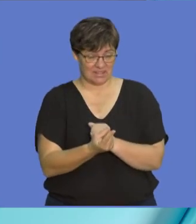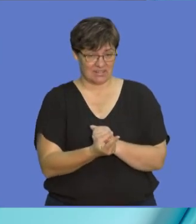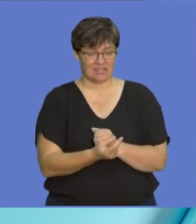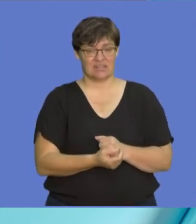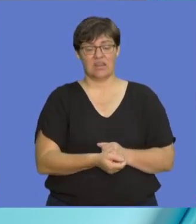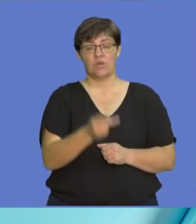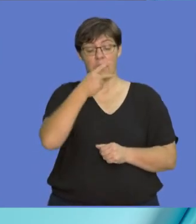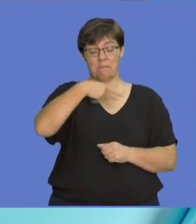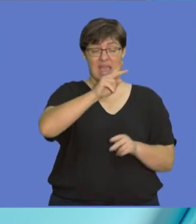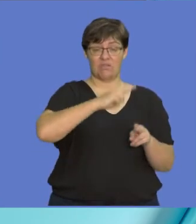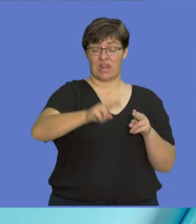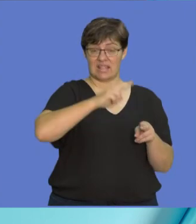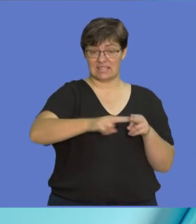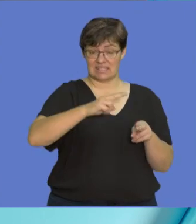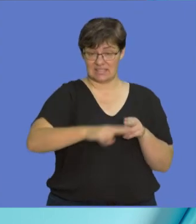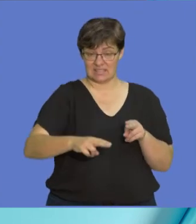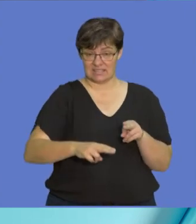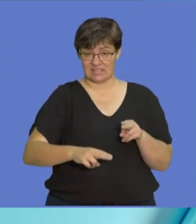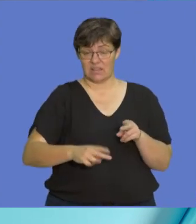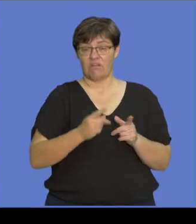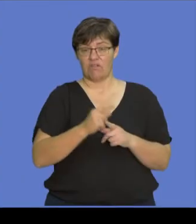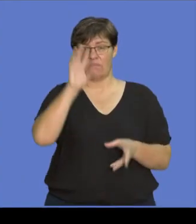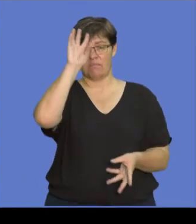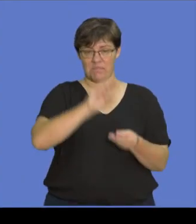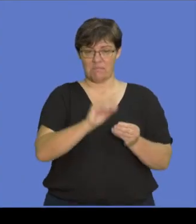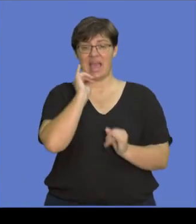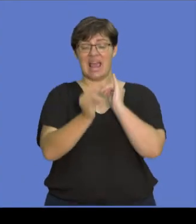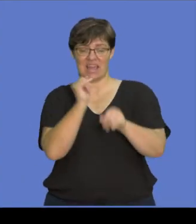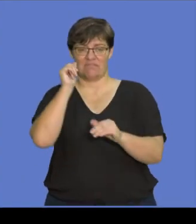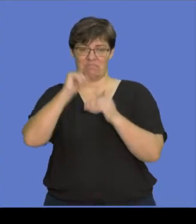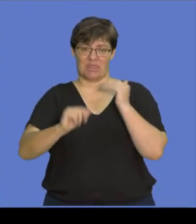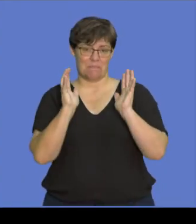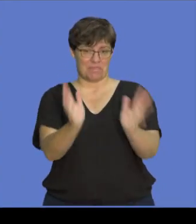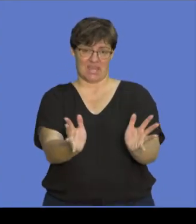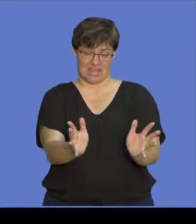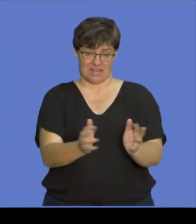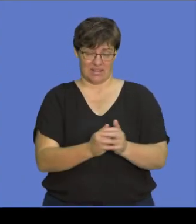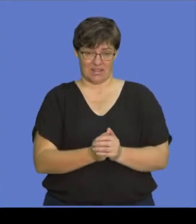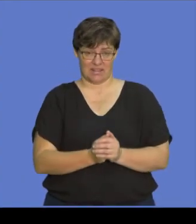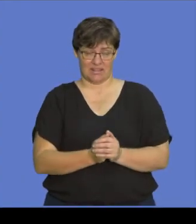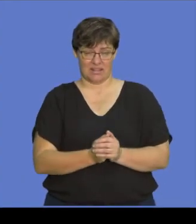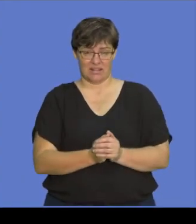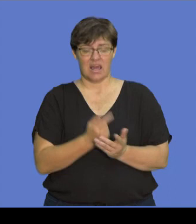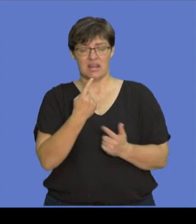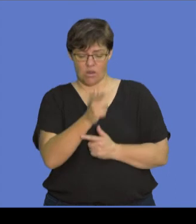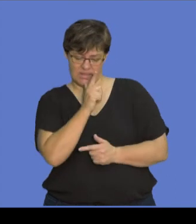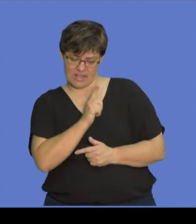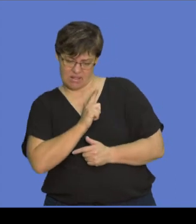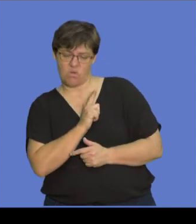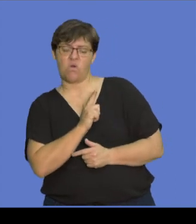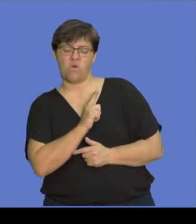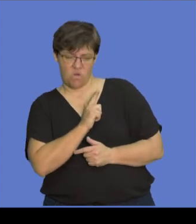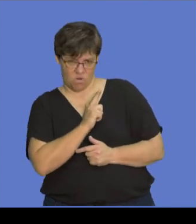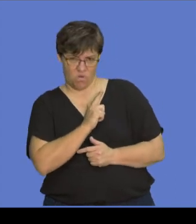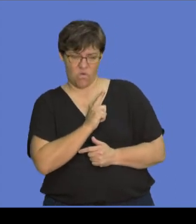rent that you've paid for a total of 11 months, right? Immediately tells you